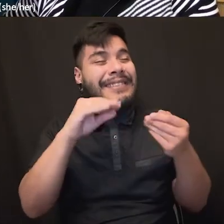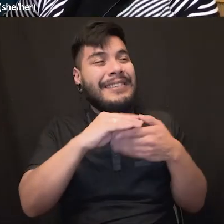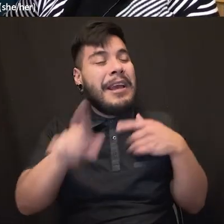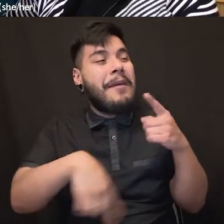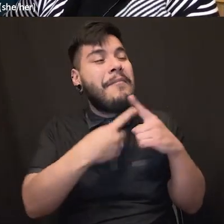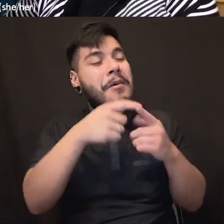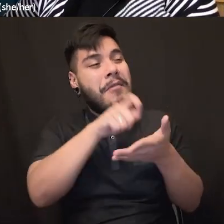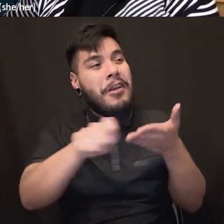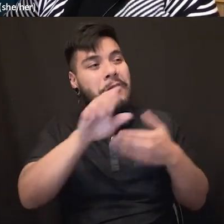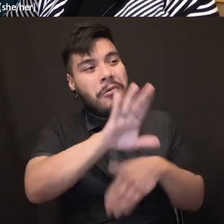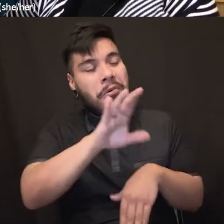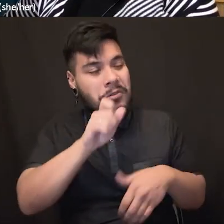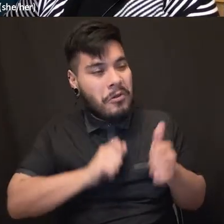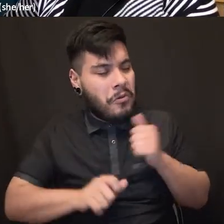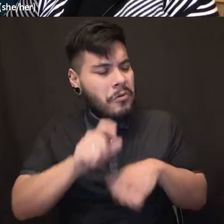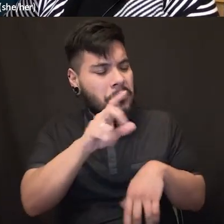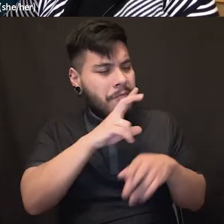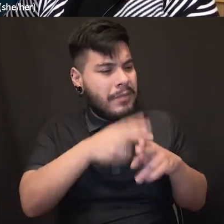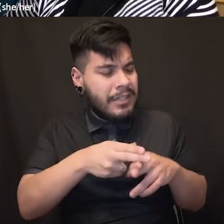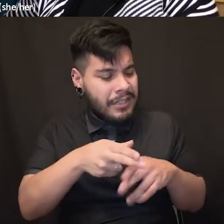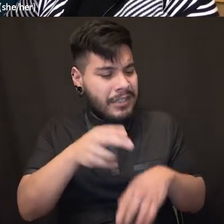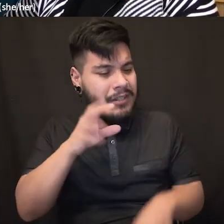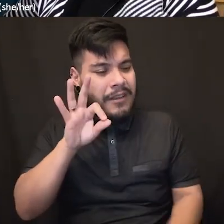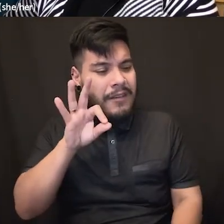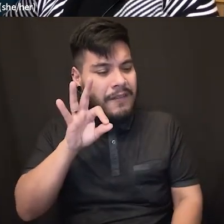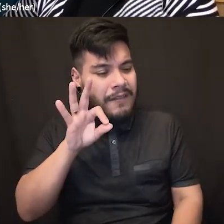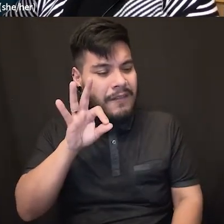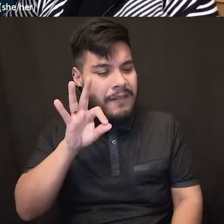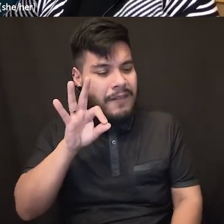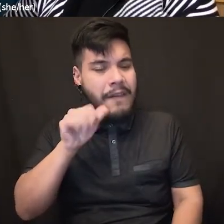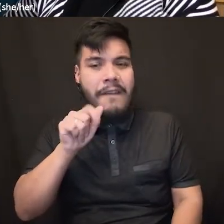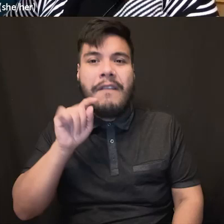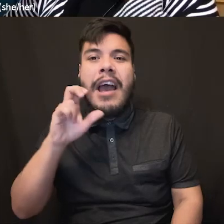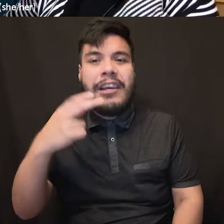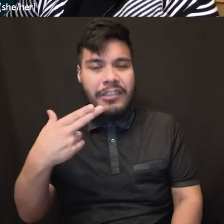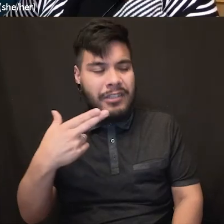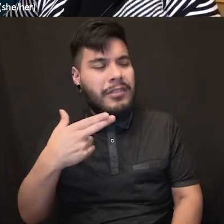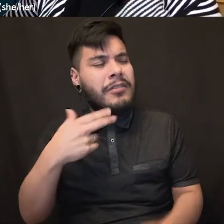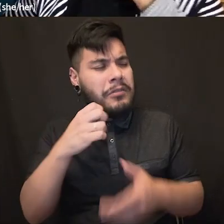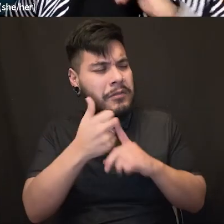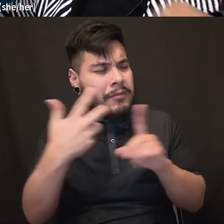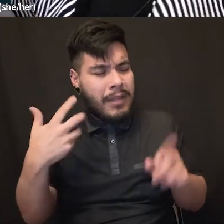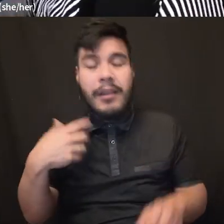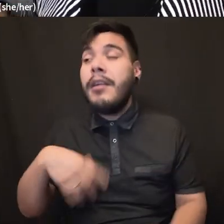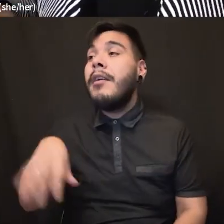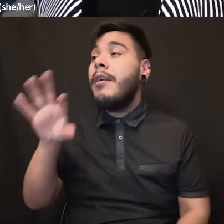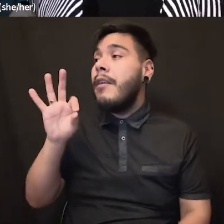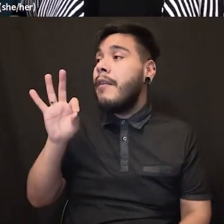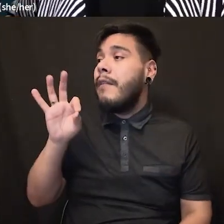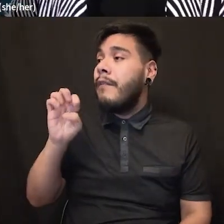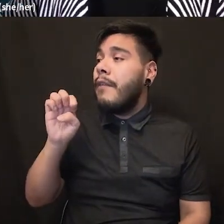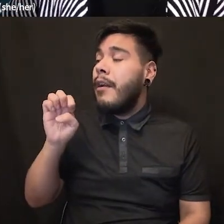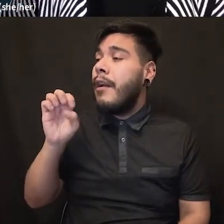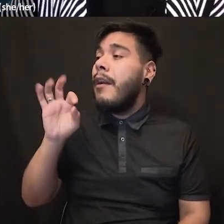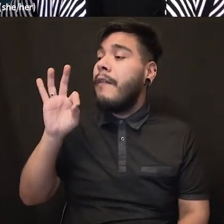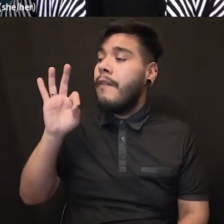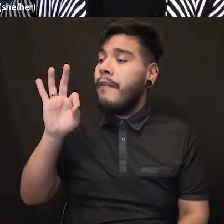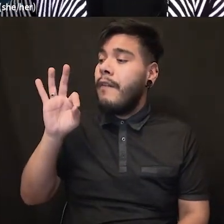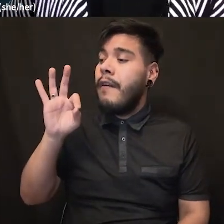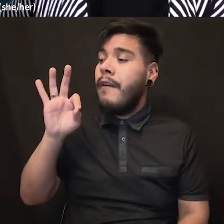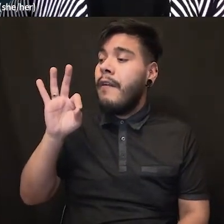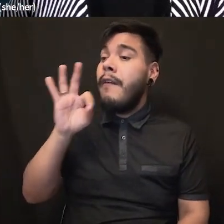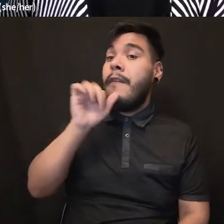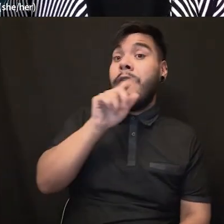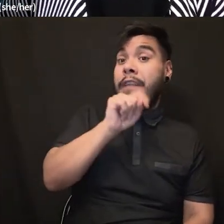you mentioned Fatch. Tell the folks who don't know anything about Fatch a little bit more about that. Fetch is fat plus sketch